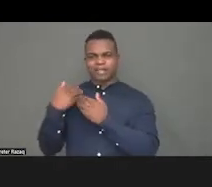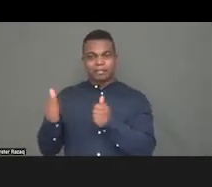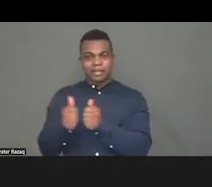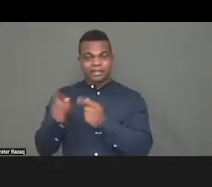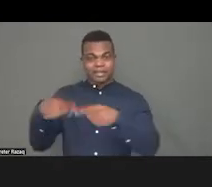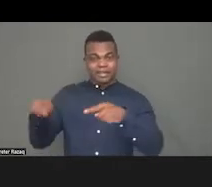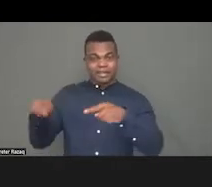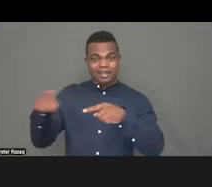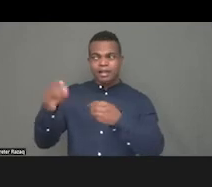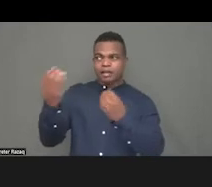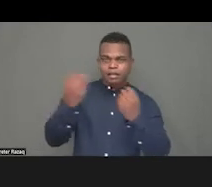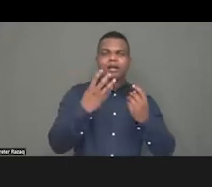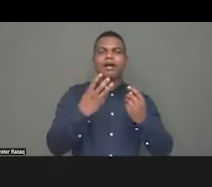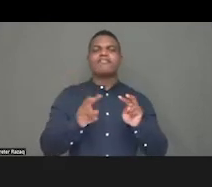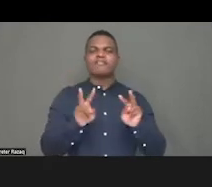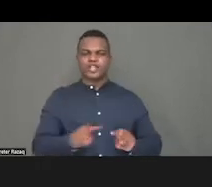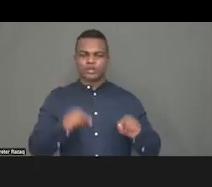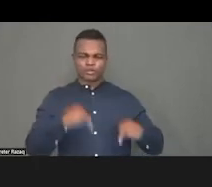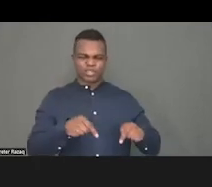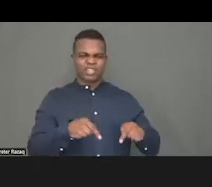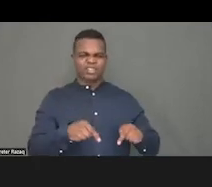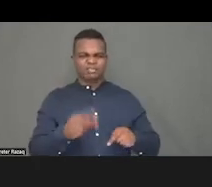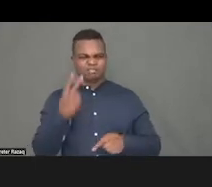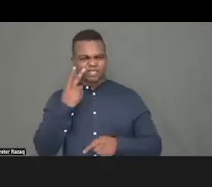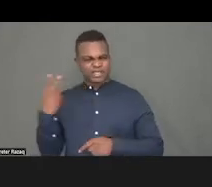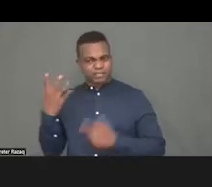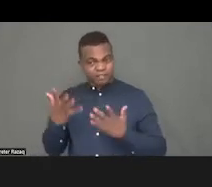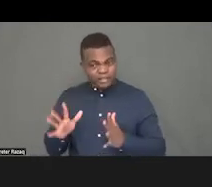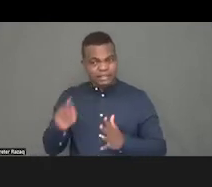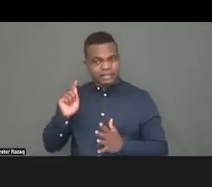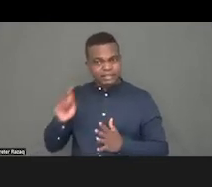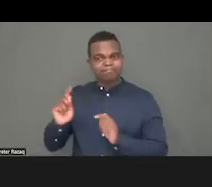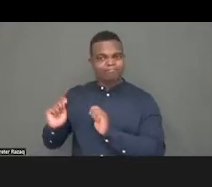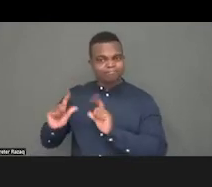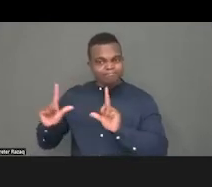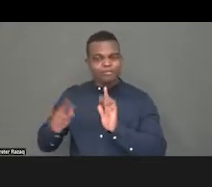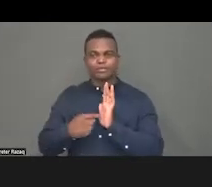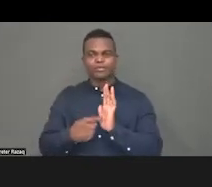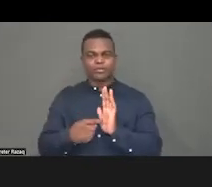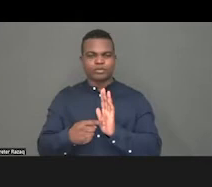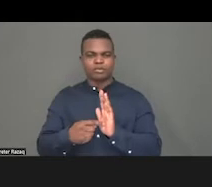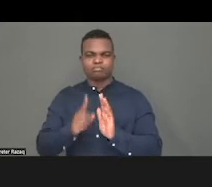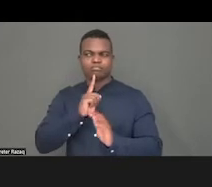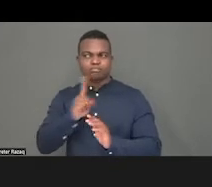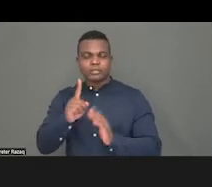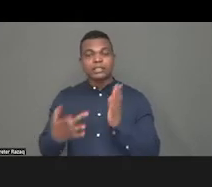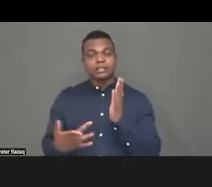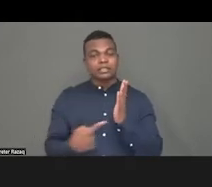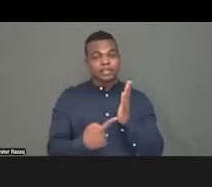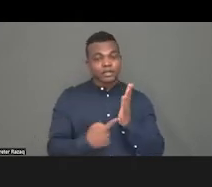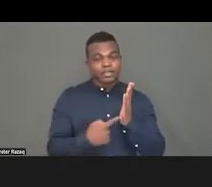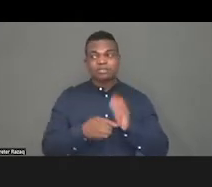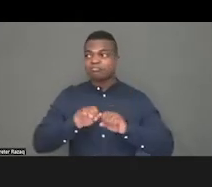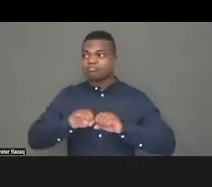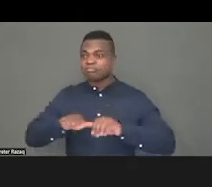use the EdTech Hub's 6 P's framework. So the first P or key area is people. We actually need more and